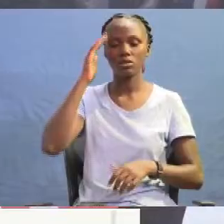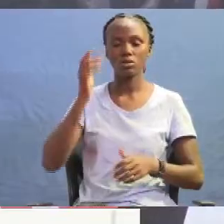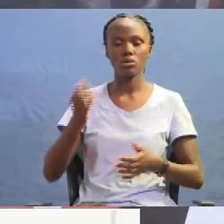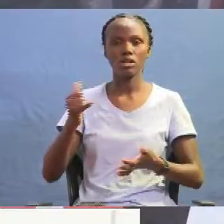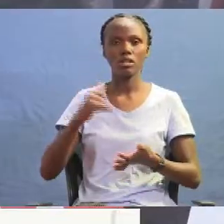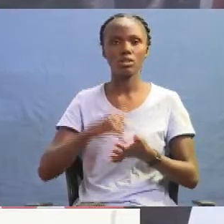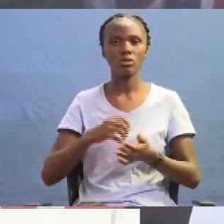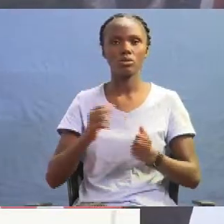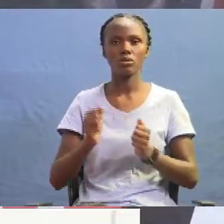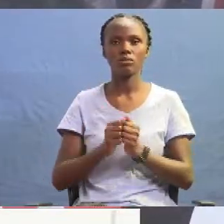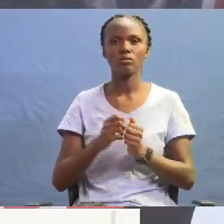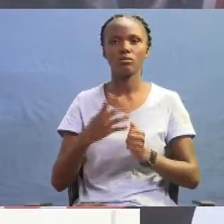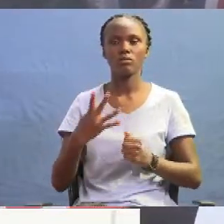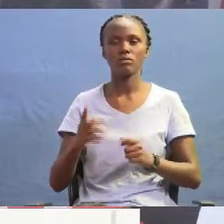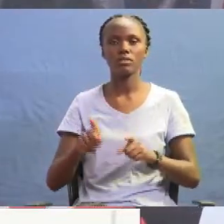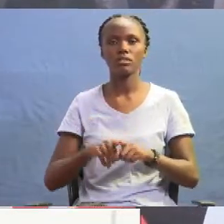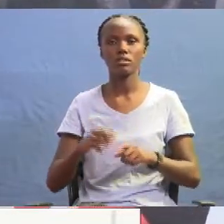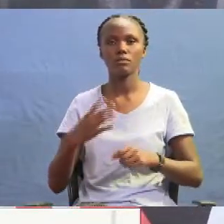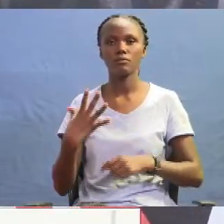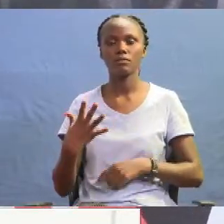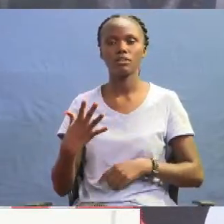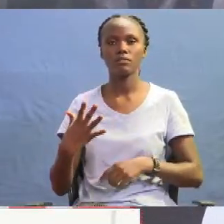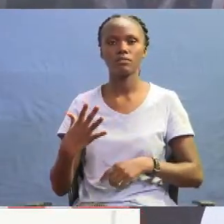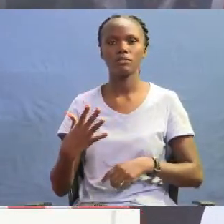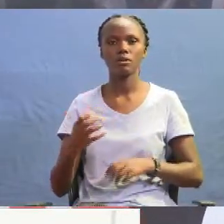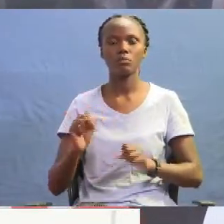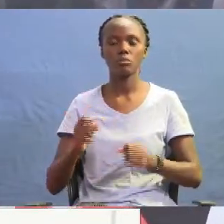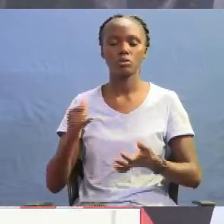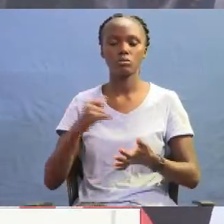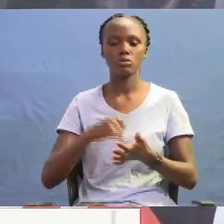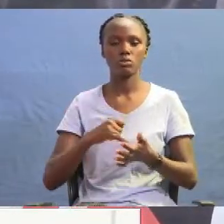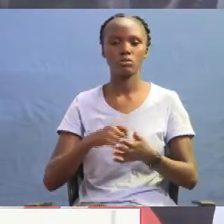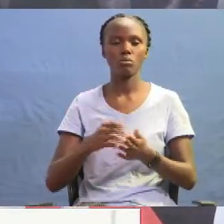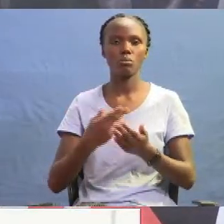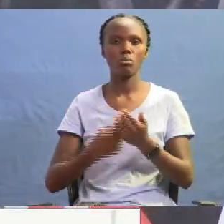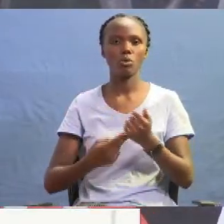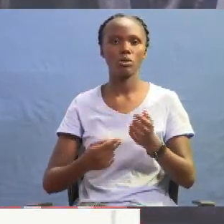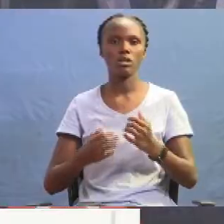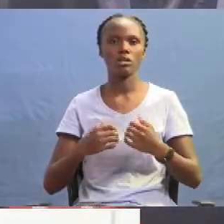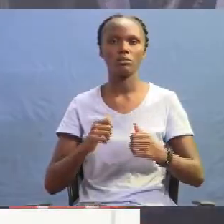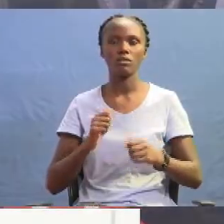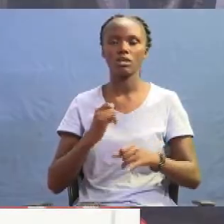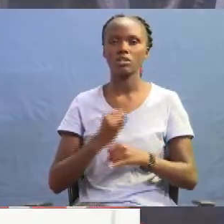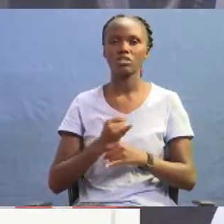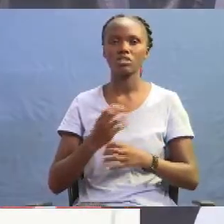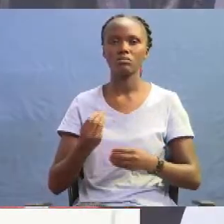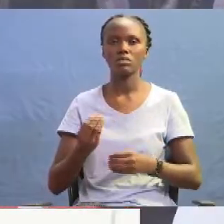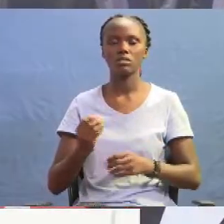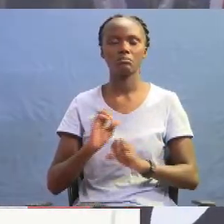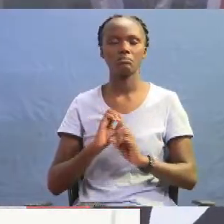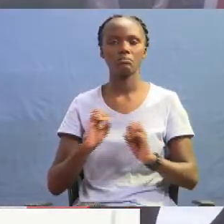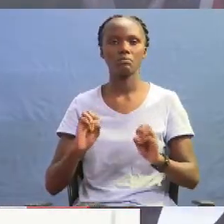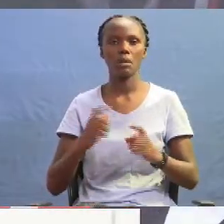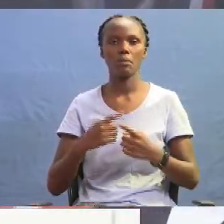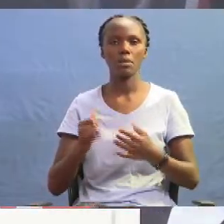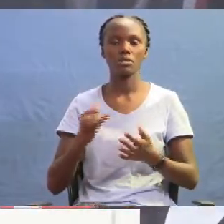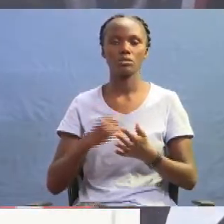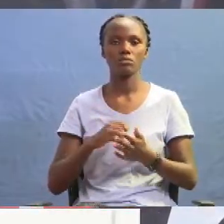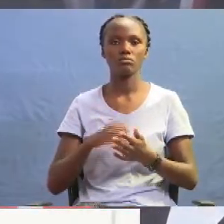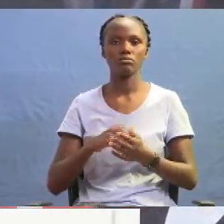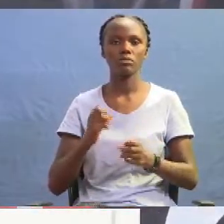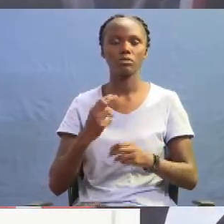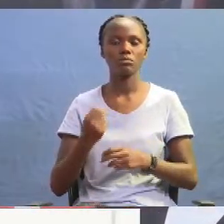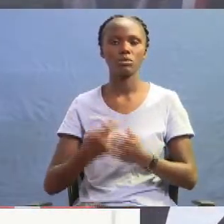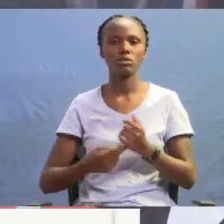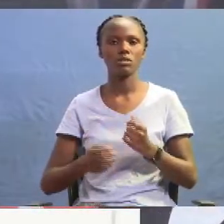double both 15 and 5, and I know it's not an easy job to do, to double, but I